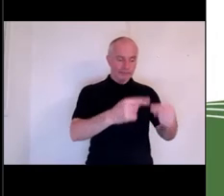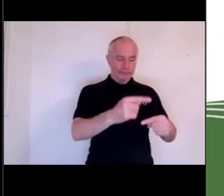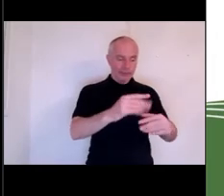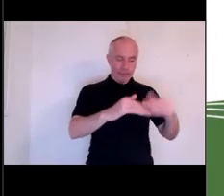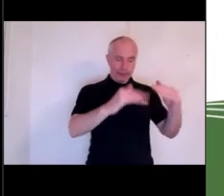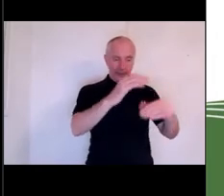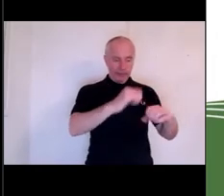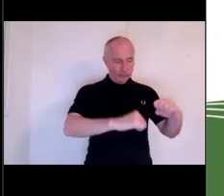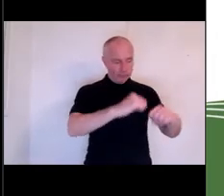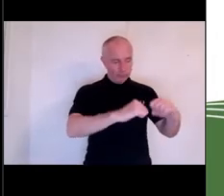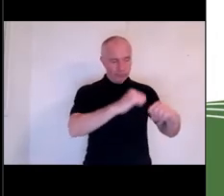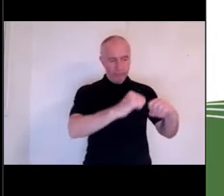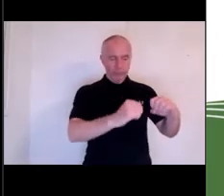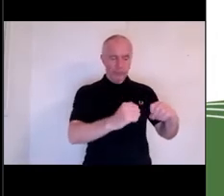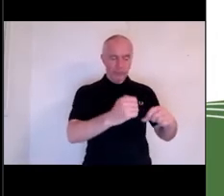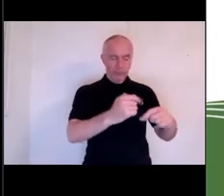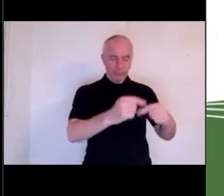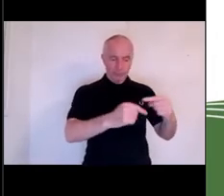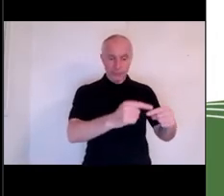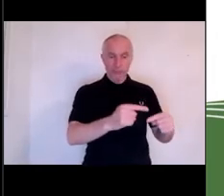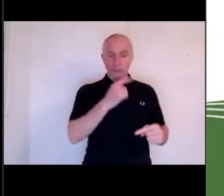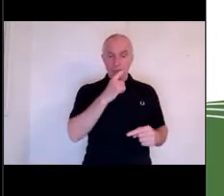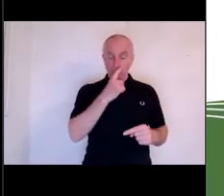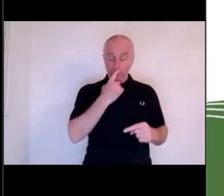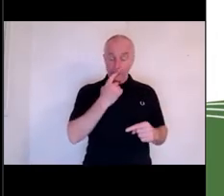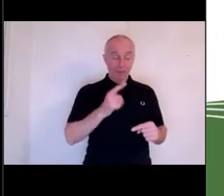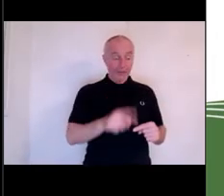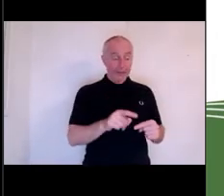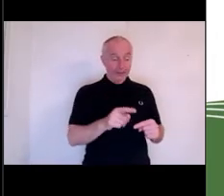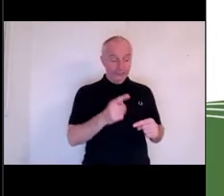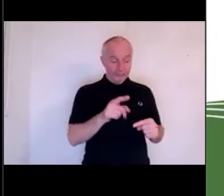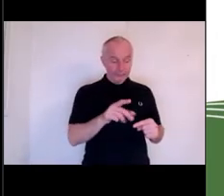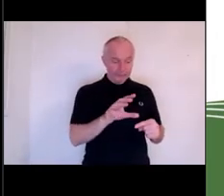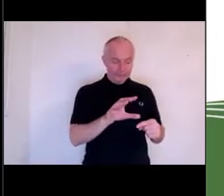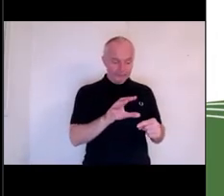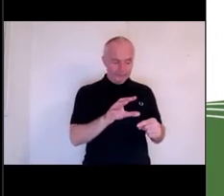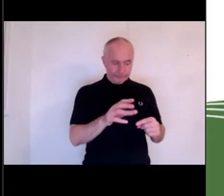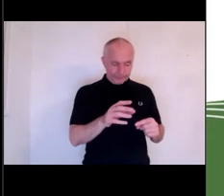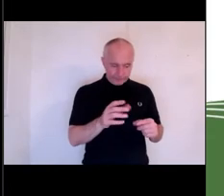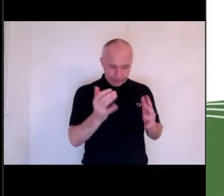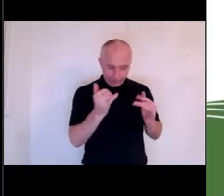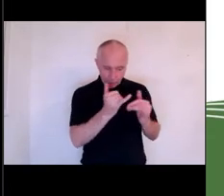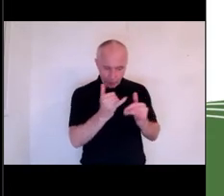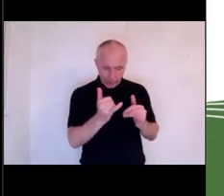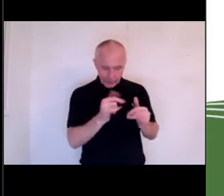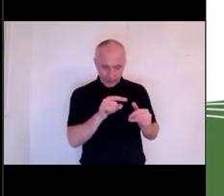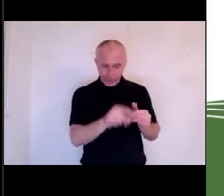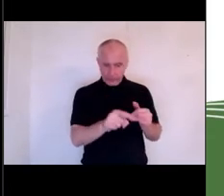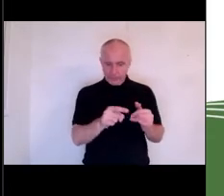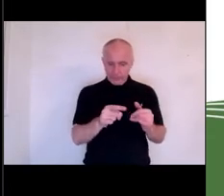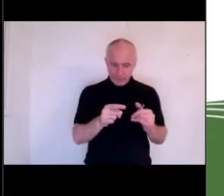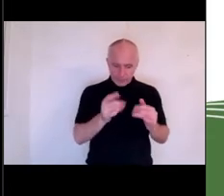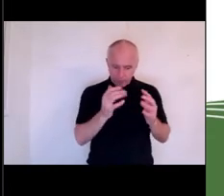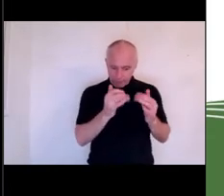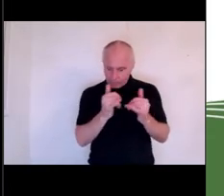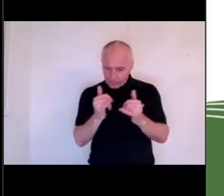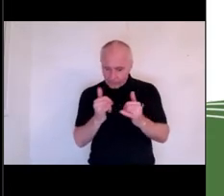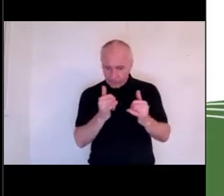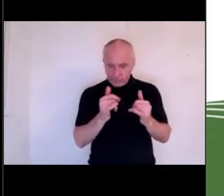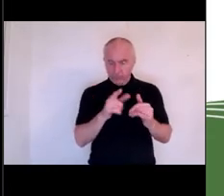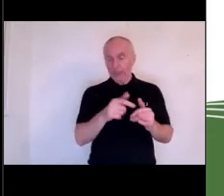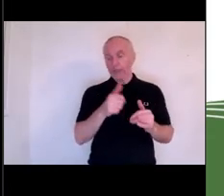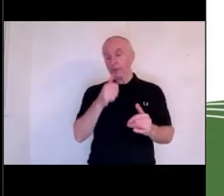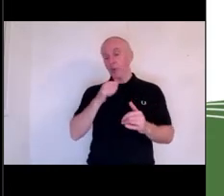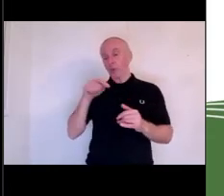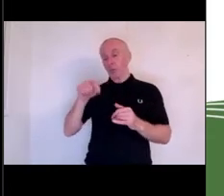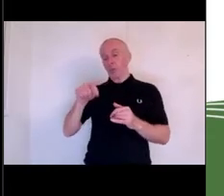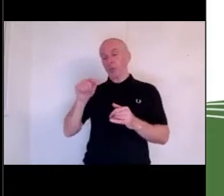and make some measurements of what is the actual contents of that spent fuel using some of those advanced facilities that we've talked about before.